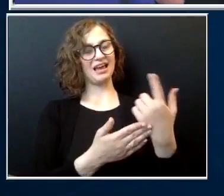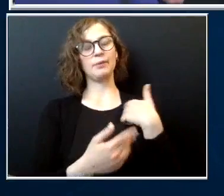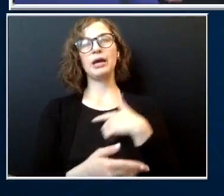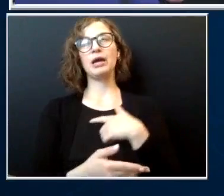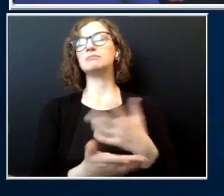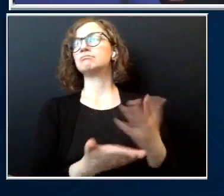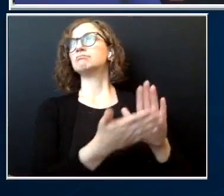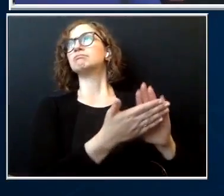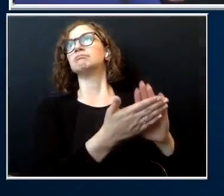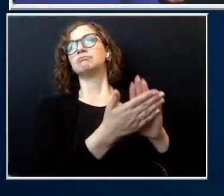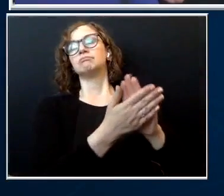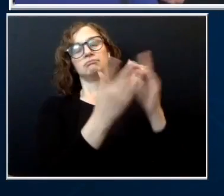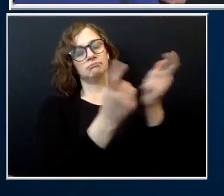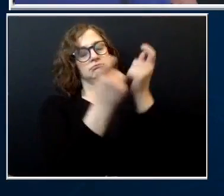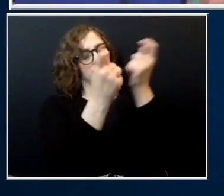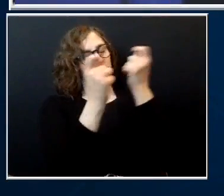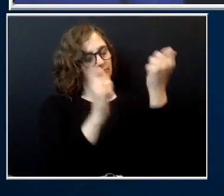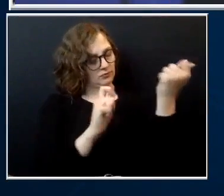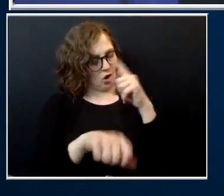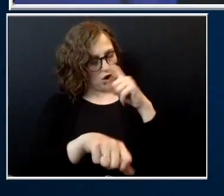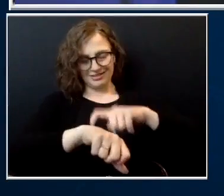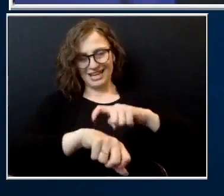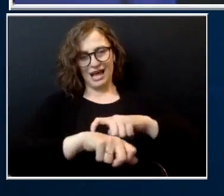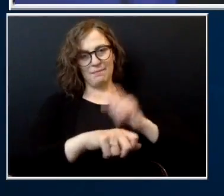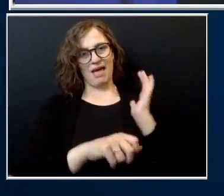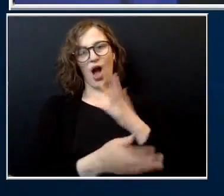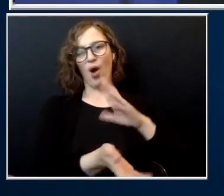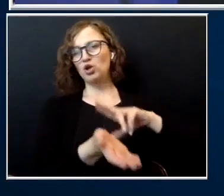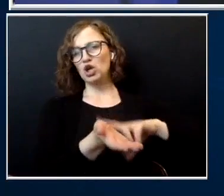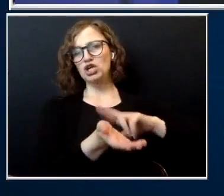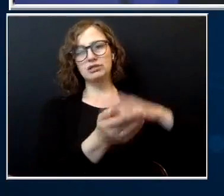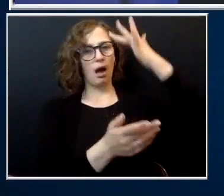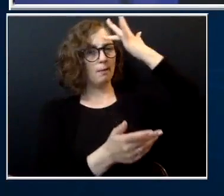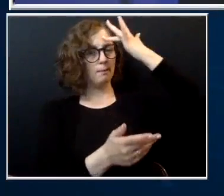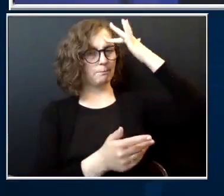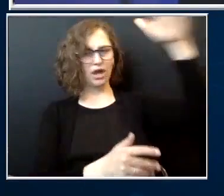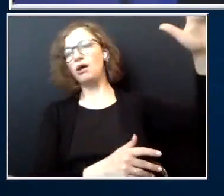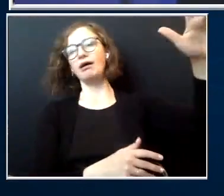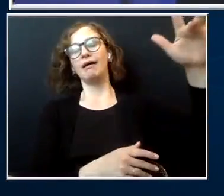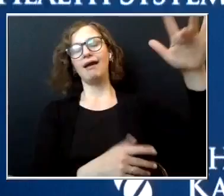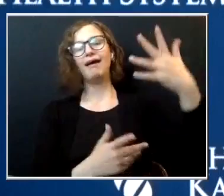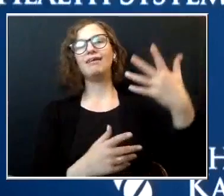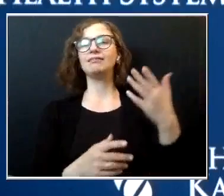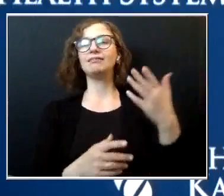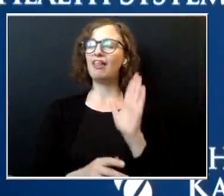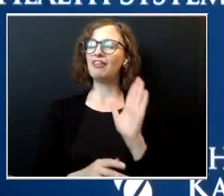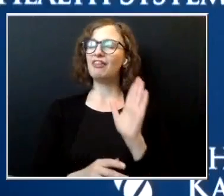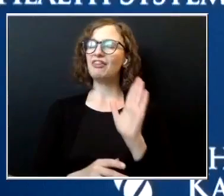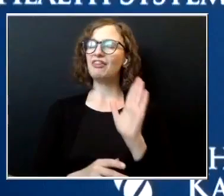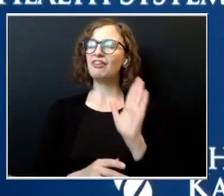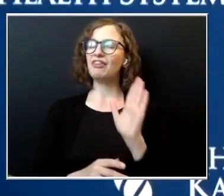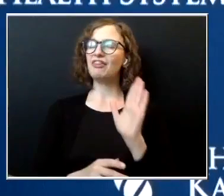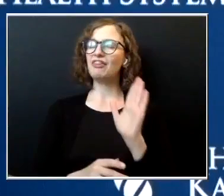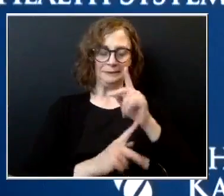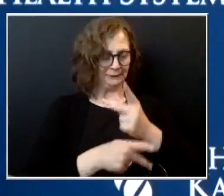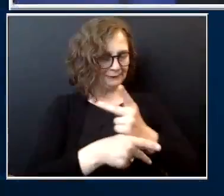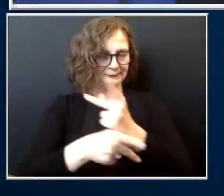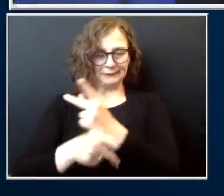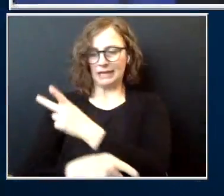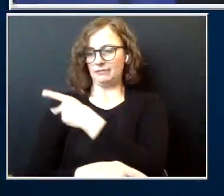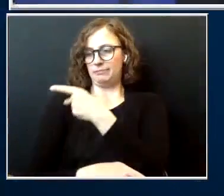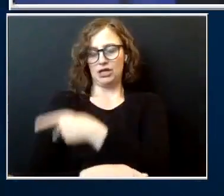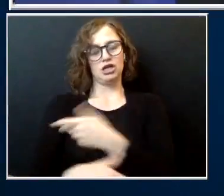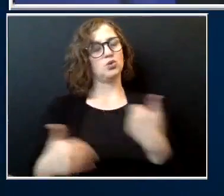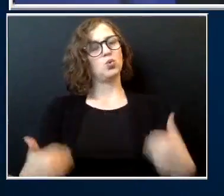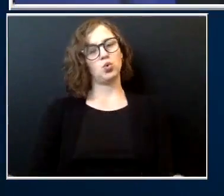the brilliance of our nurses. Right? Absolutely, and they're minute-to-minute care of the patient, so extremely important, and so thankful for them. So no